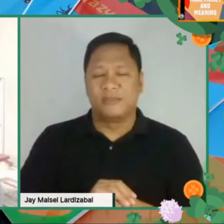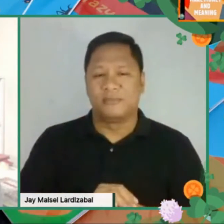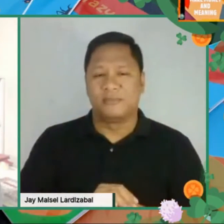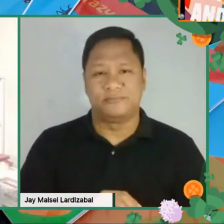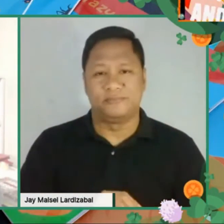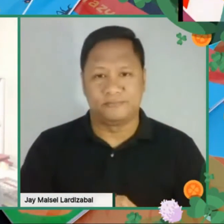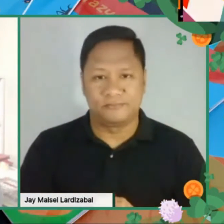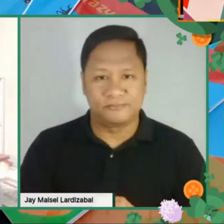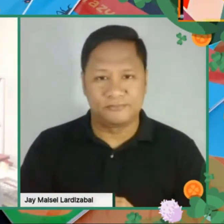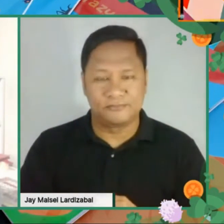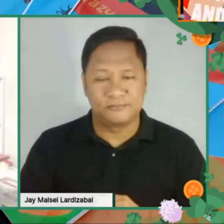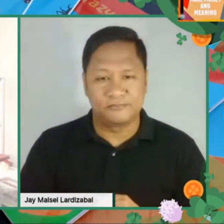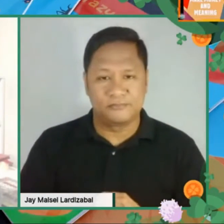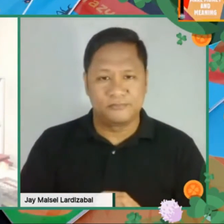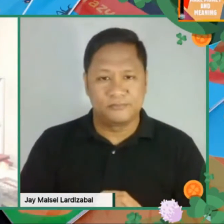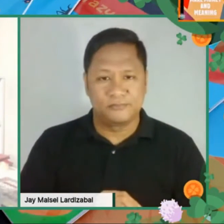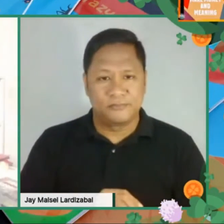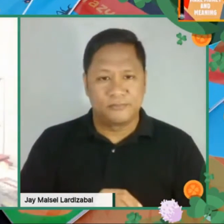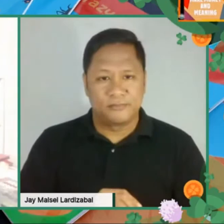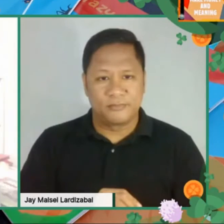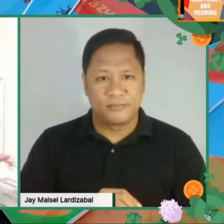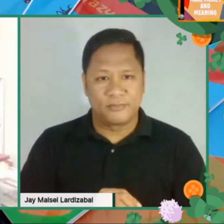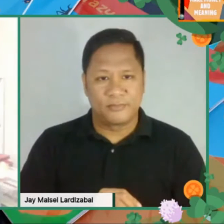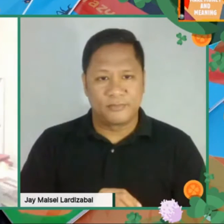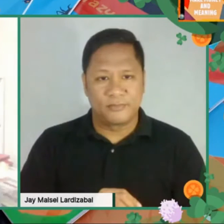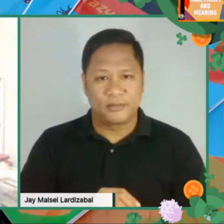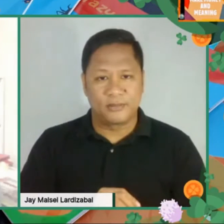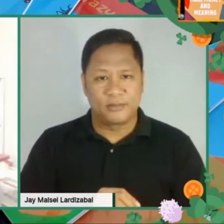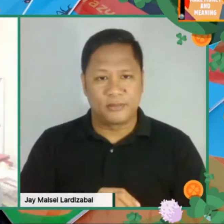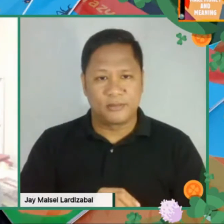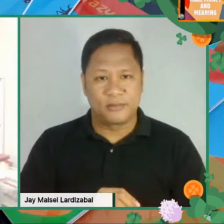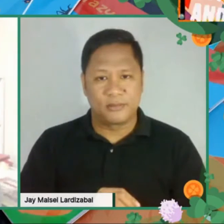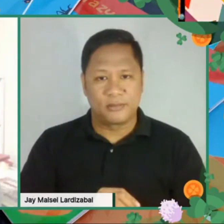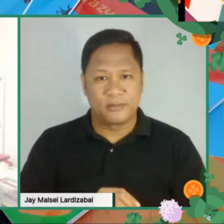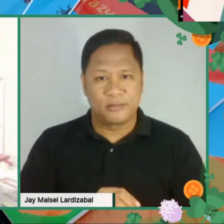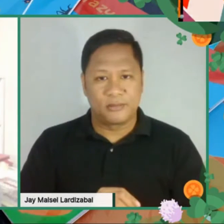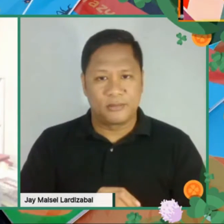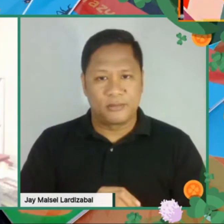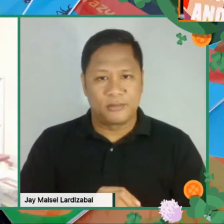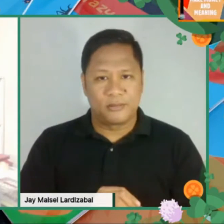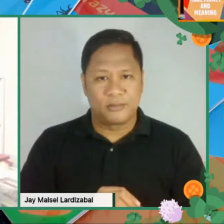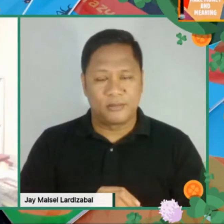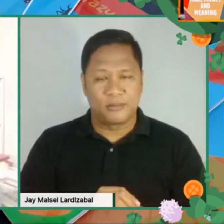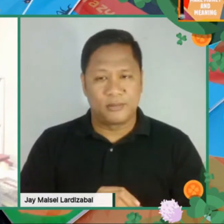can, wait, Mhm. I'm gonna find